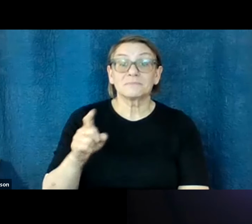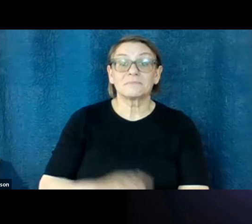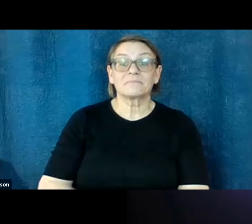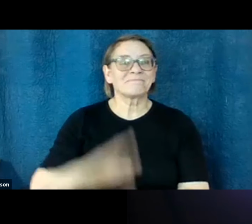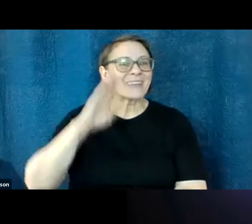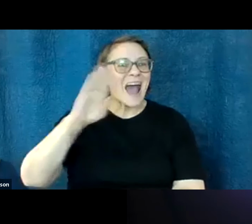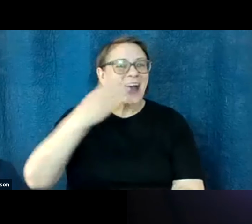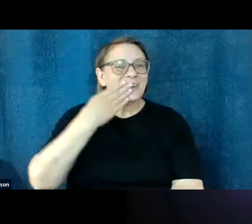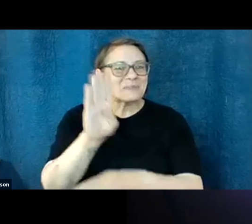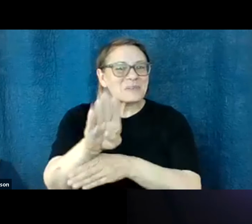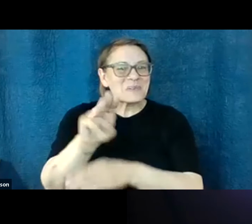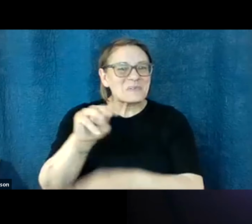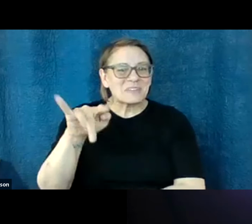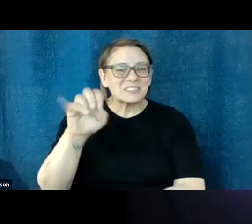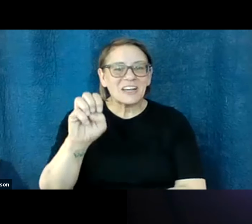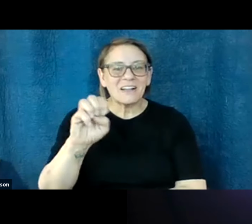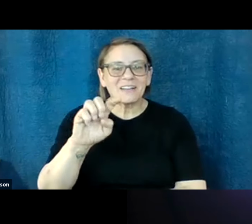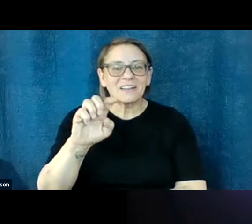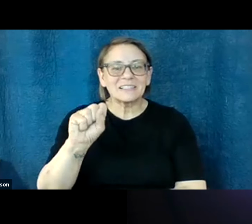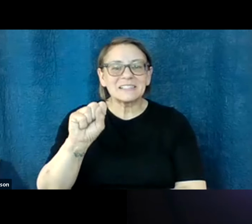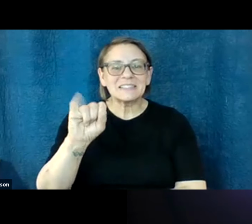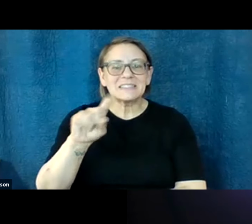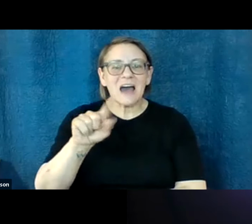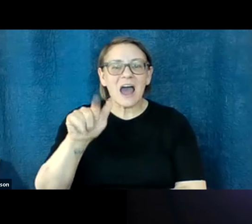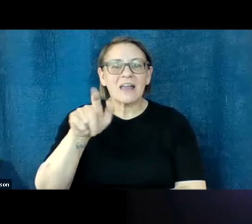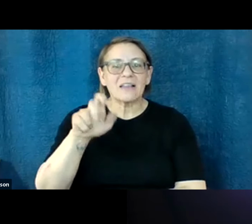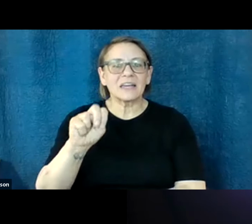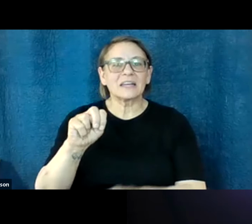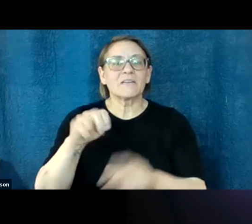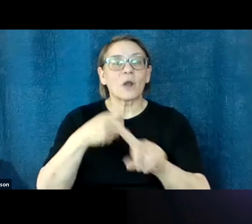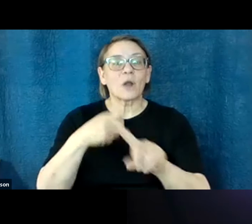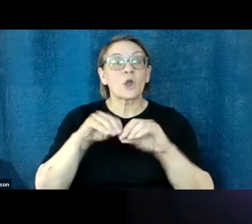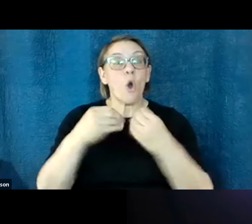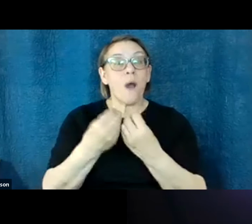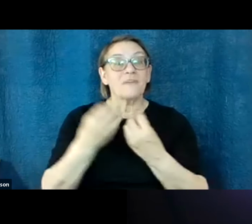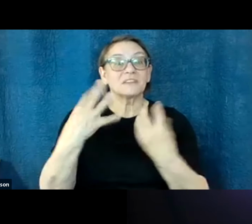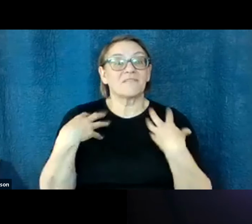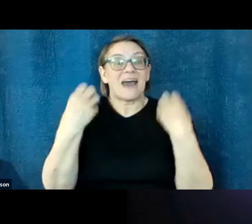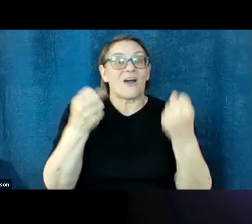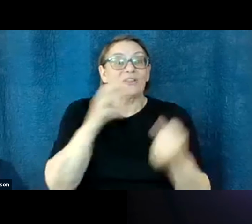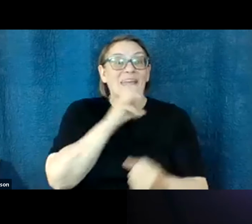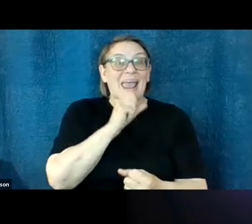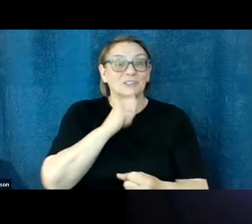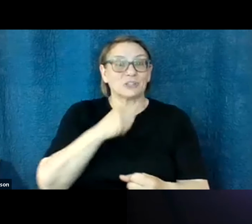Hi. Good afternoon. Michelle Zilin from the Office of Healthy Aging. I'm the associate director.